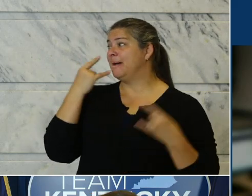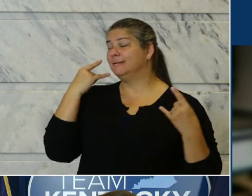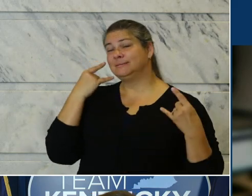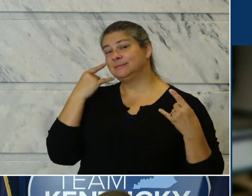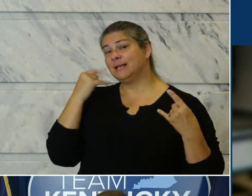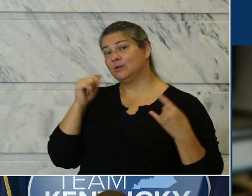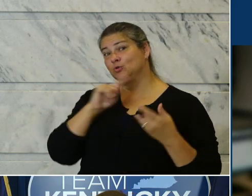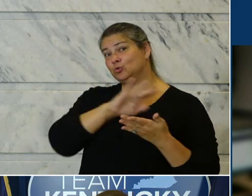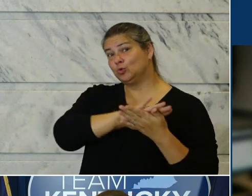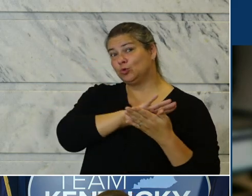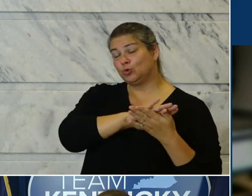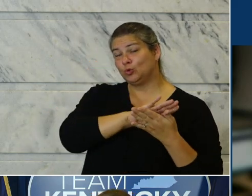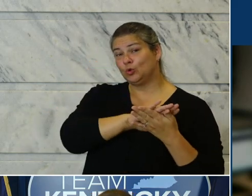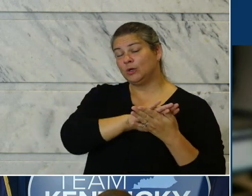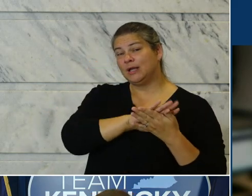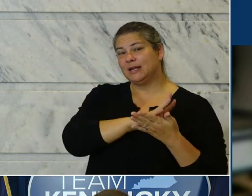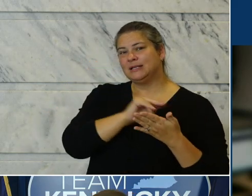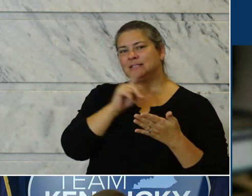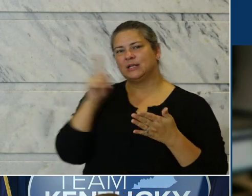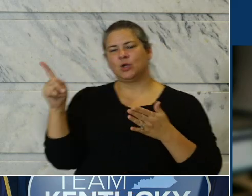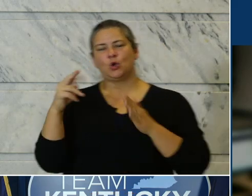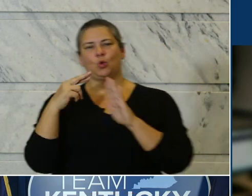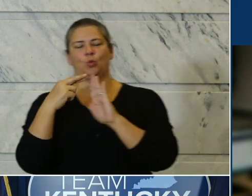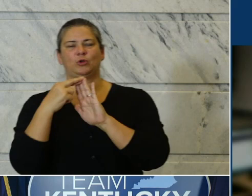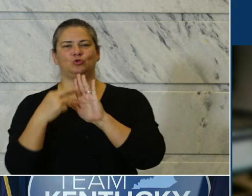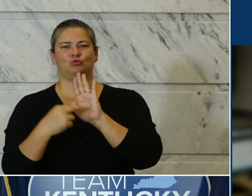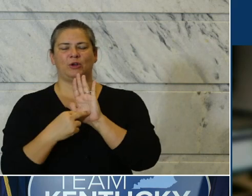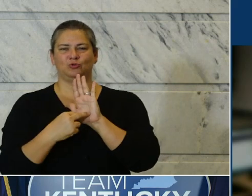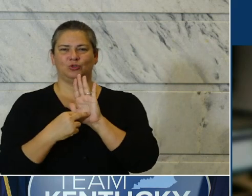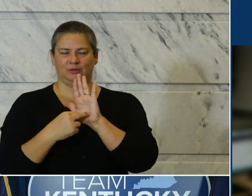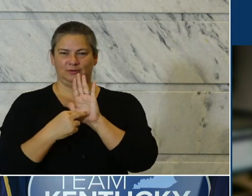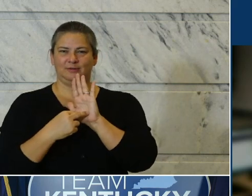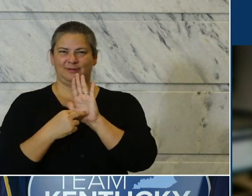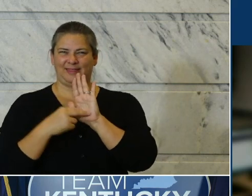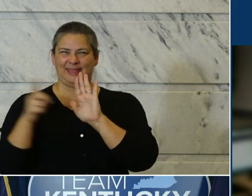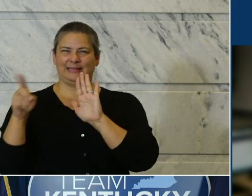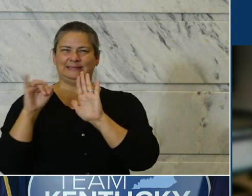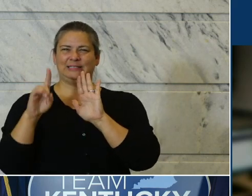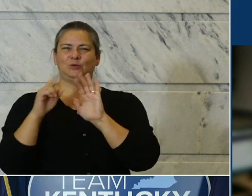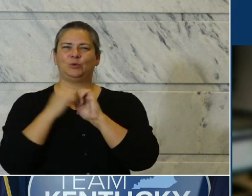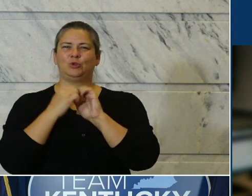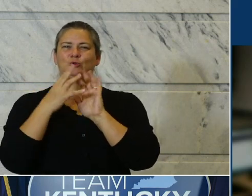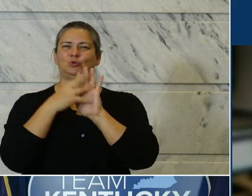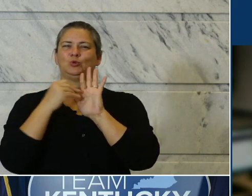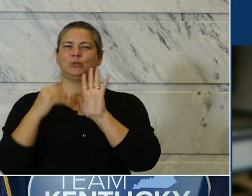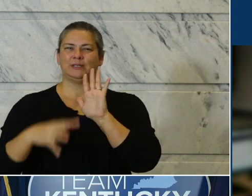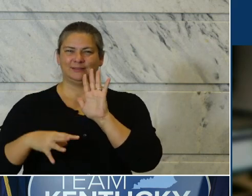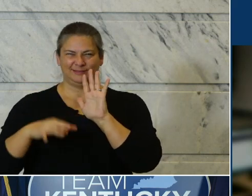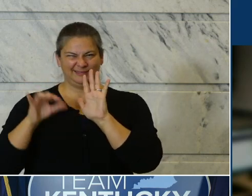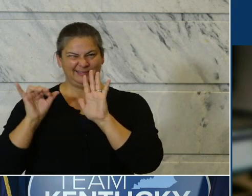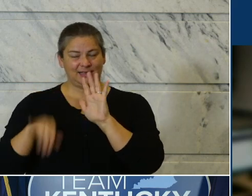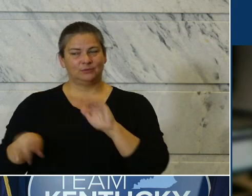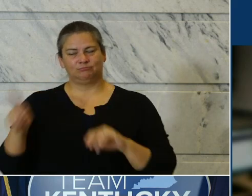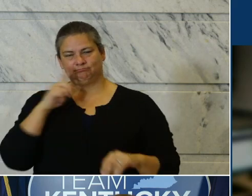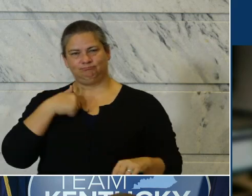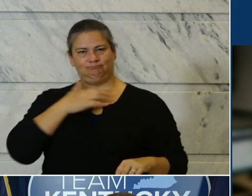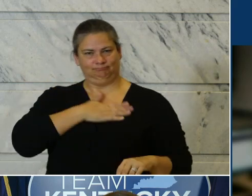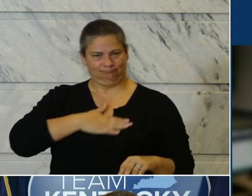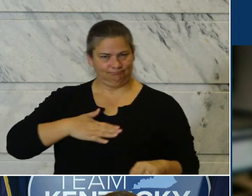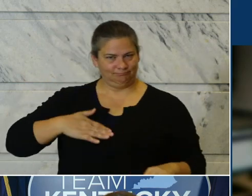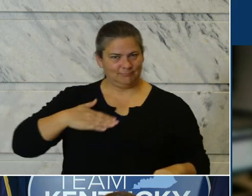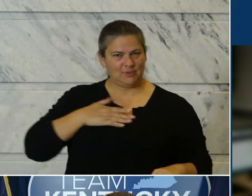in school, and we also see the registration drive that they are having with their students. So appreciate them doing